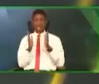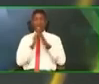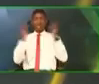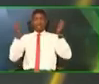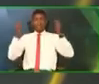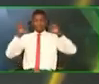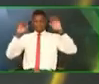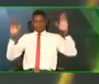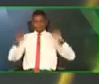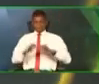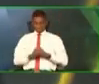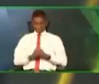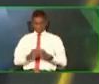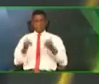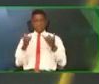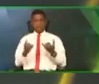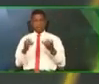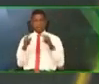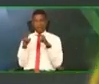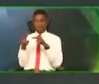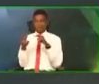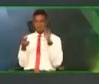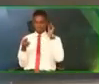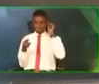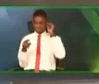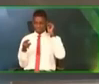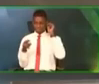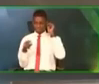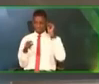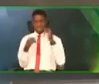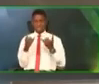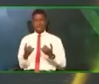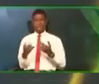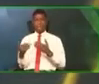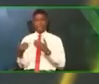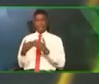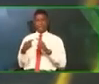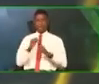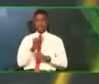Hallelujah. Now watch this. So back to our example.